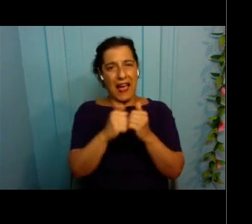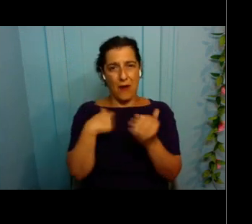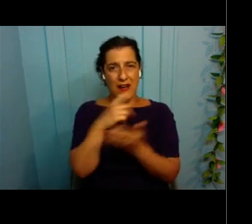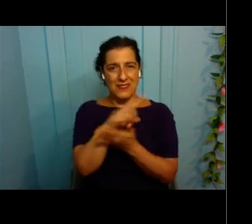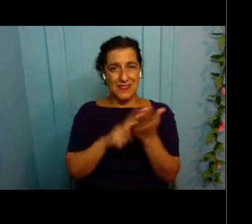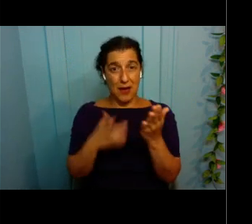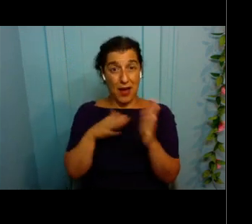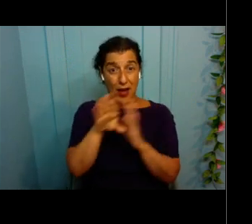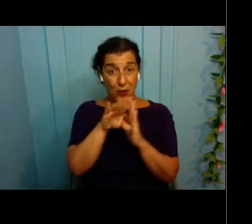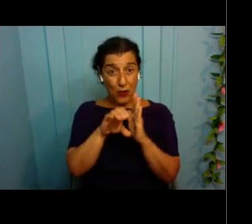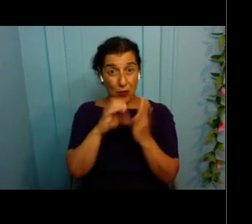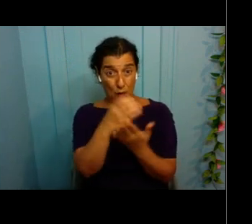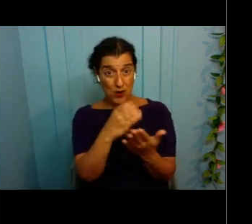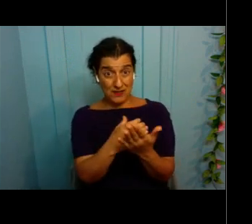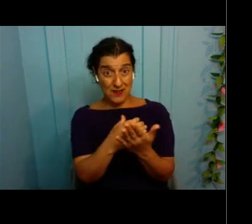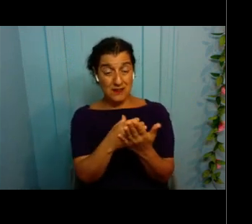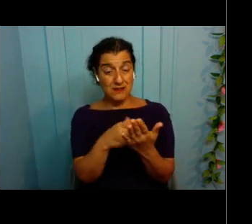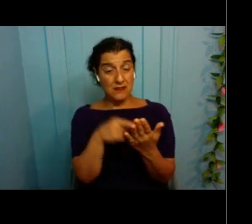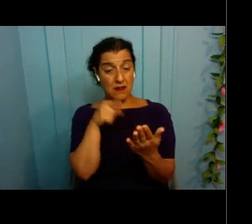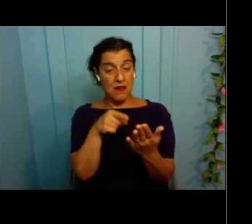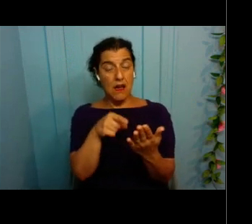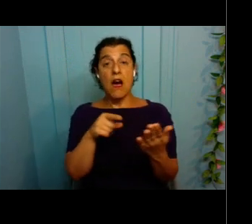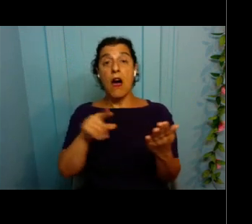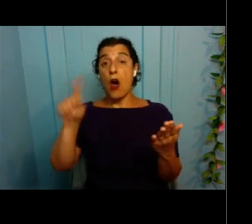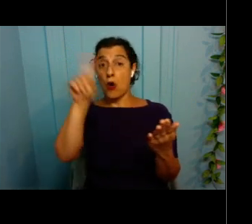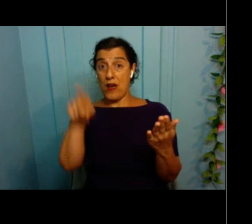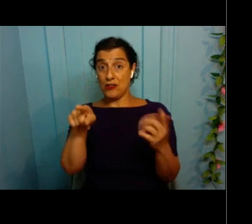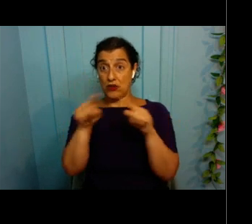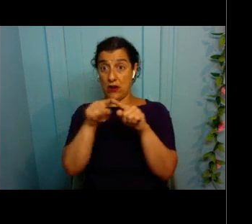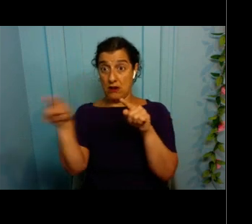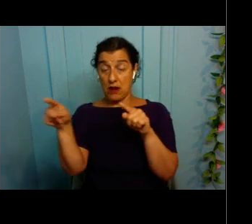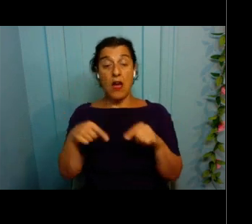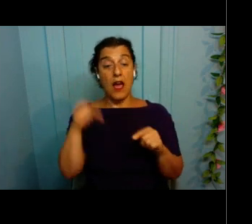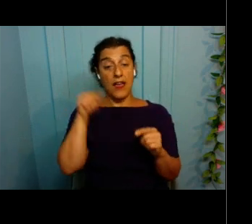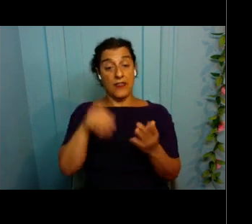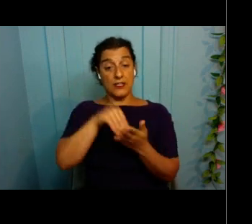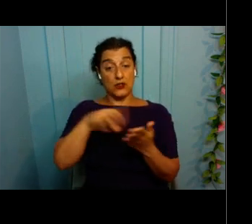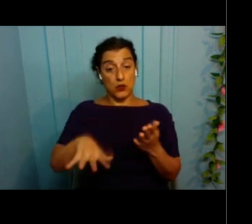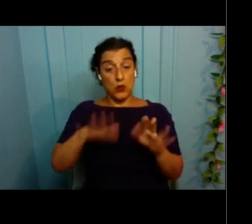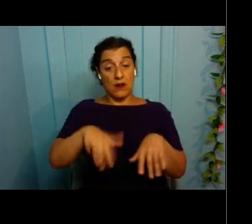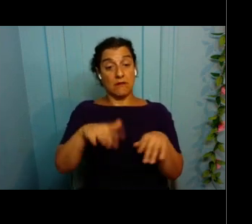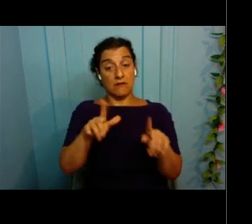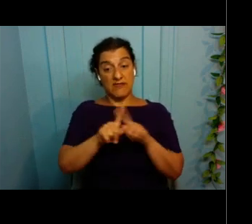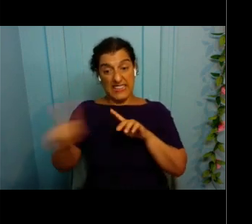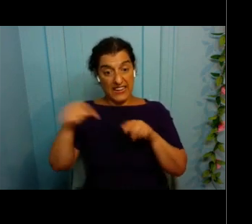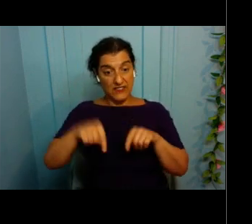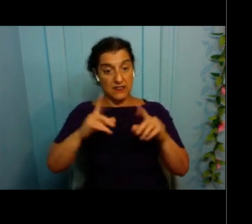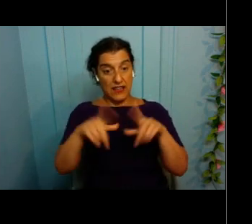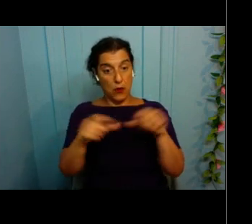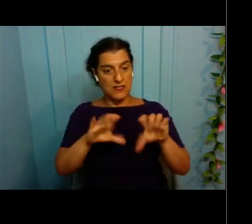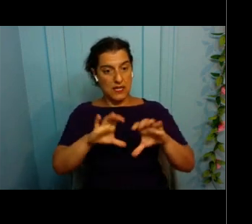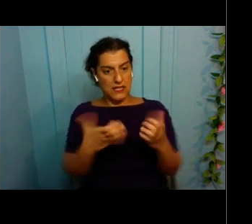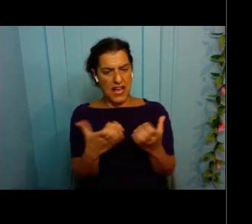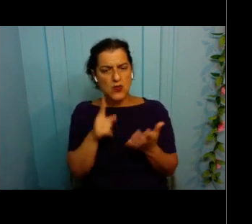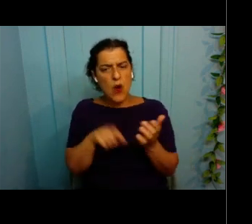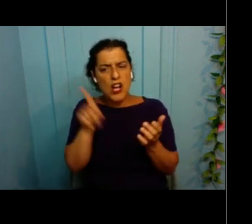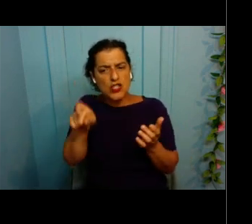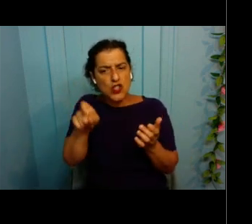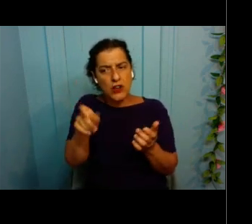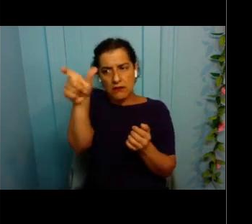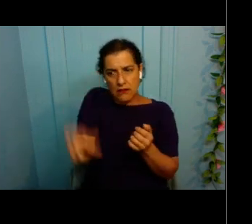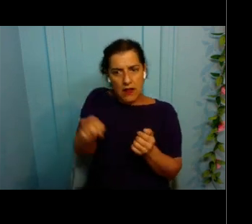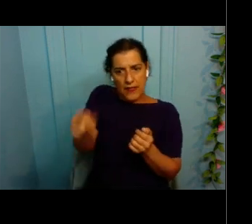around answering the question, what should every student who walks away from a linguistics class know? And what should every person